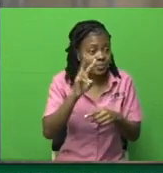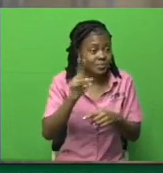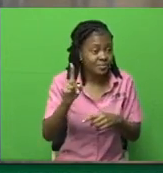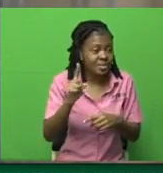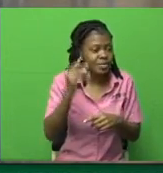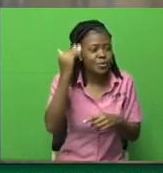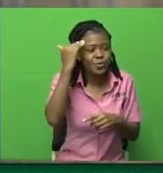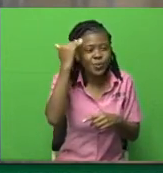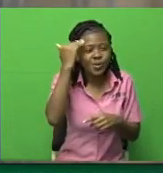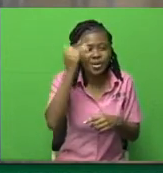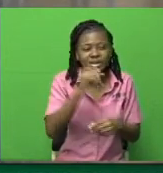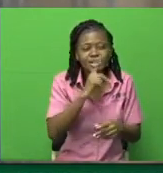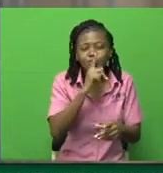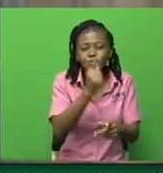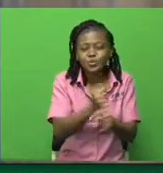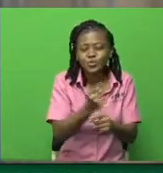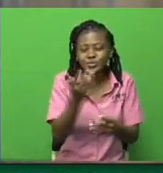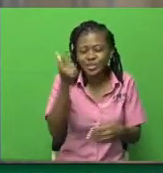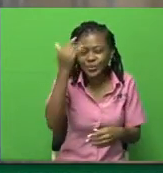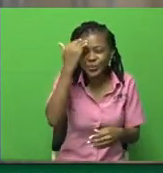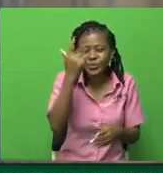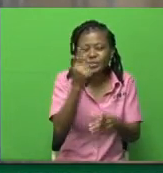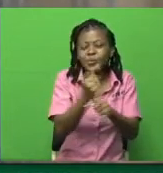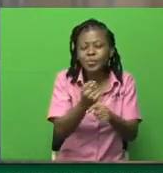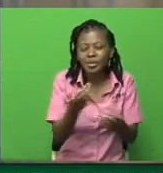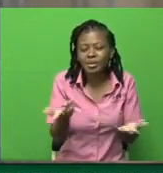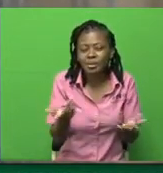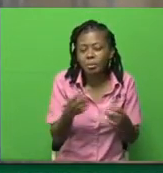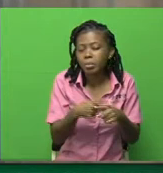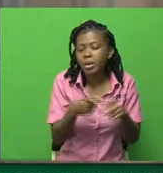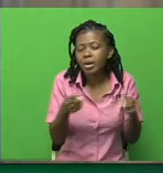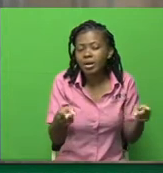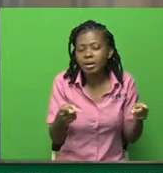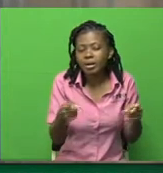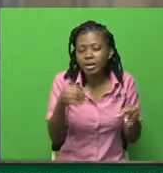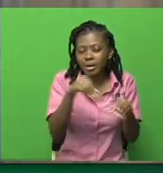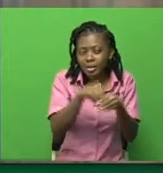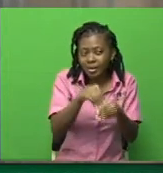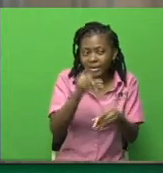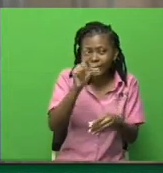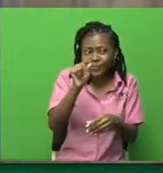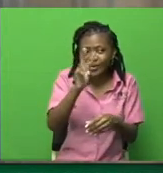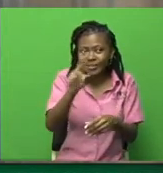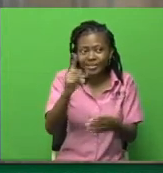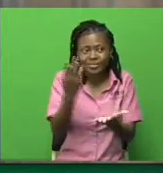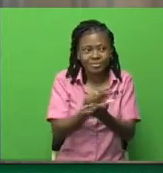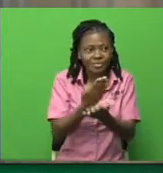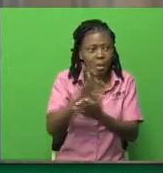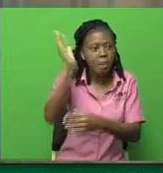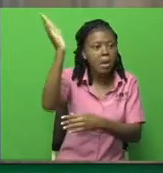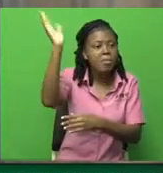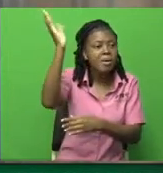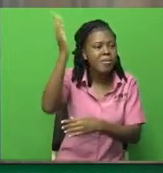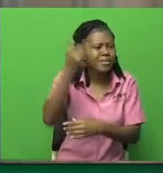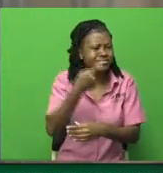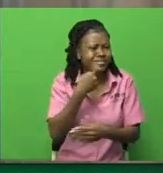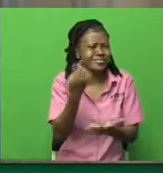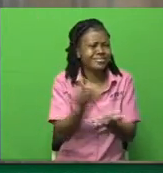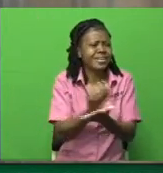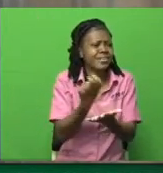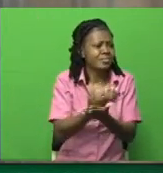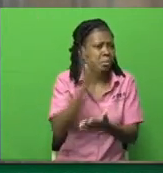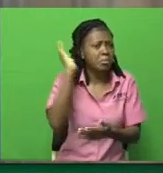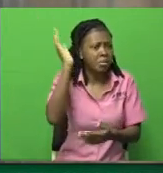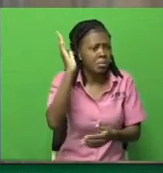knew the truth based on the data but having announced in his 2021 budget statement that the economy would return to